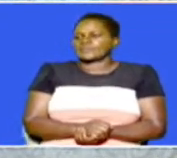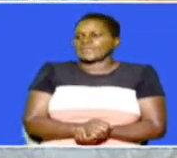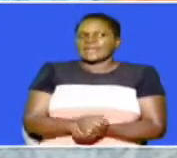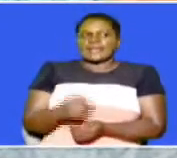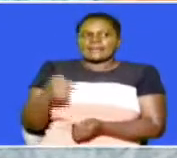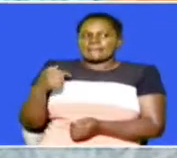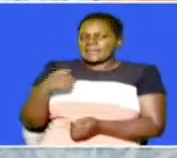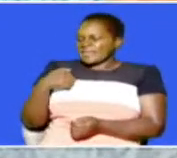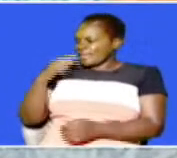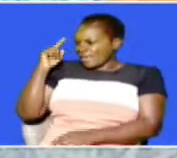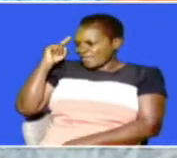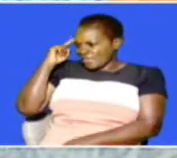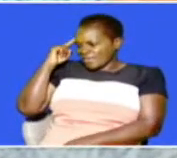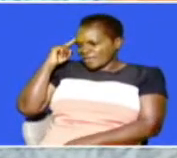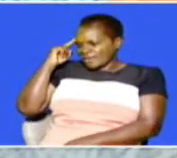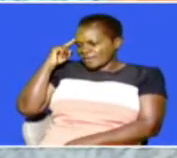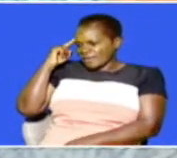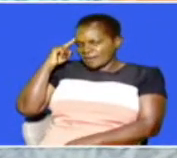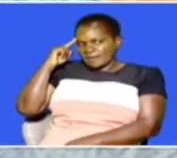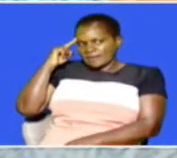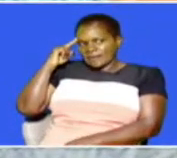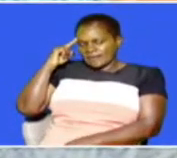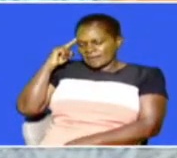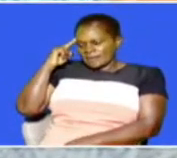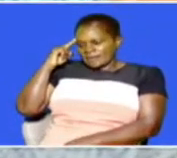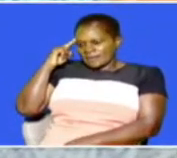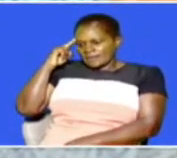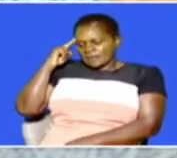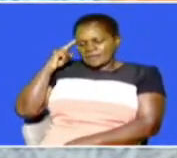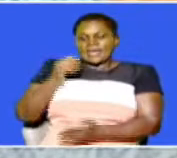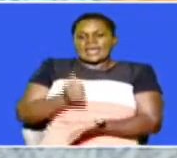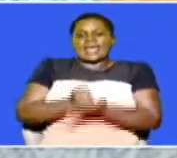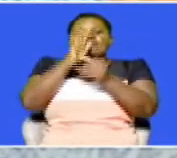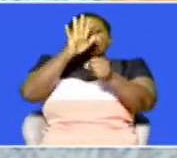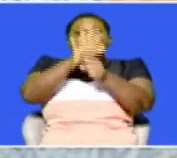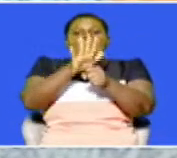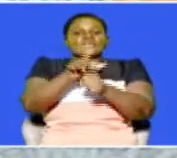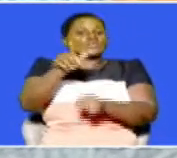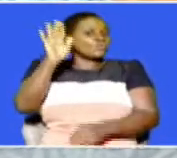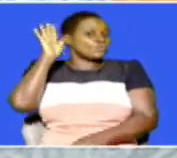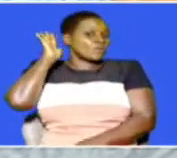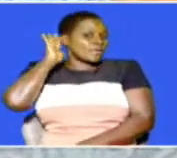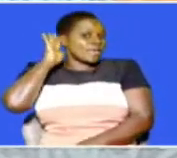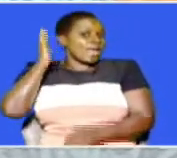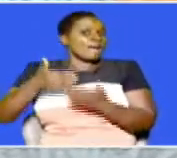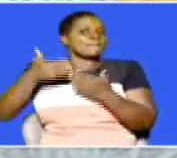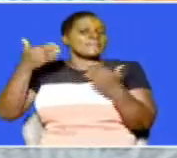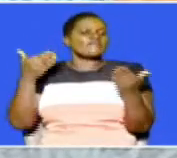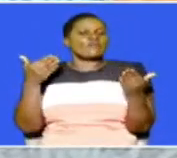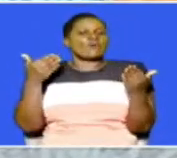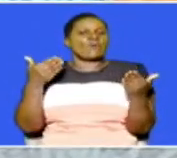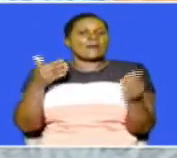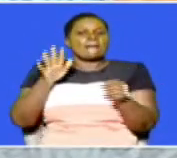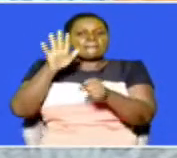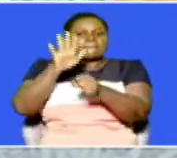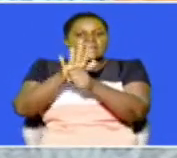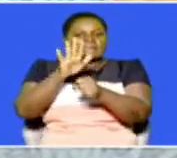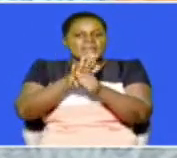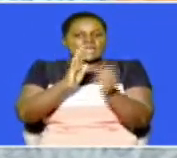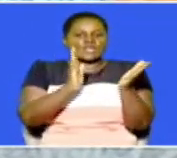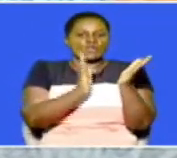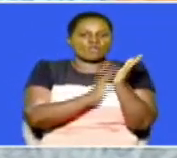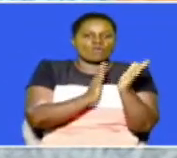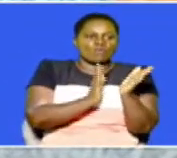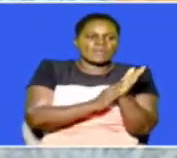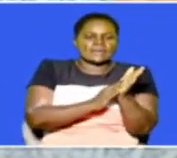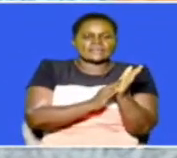I think it contributed tremendously, because from what you've been hearing from a lot of comments